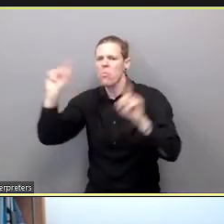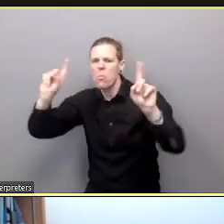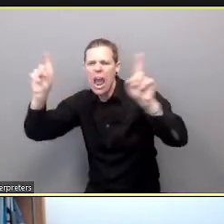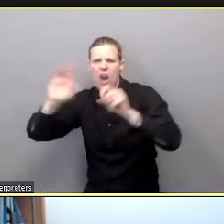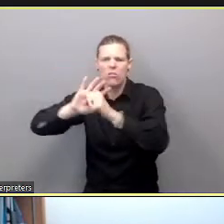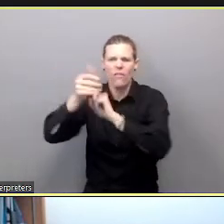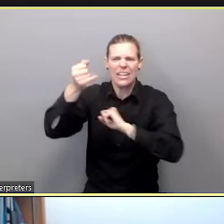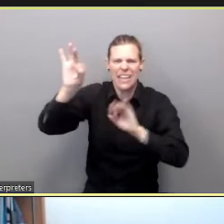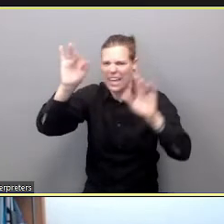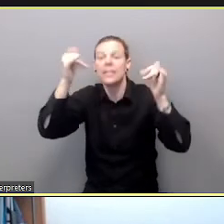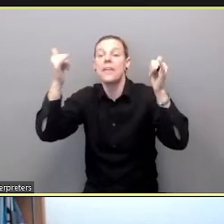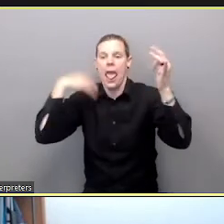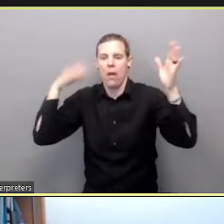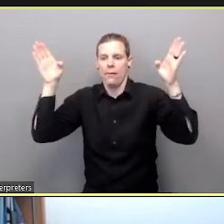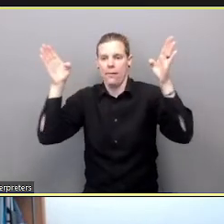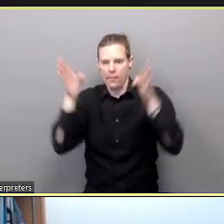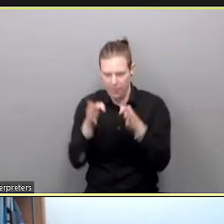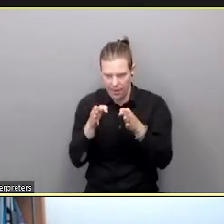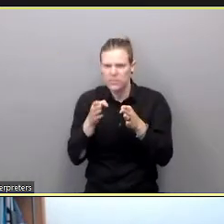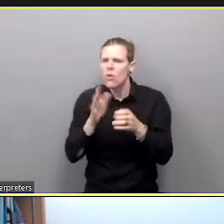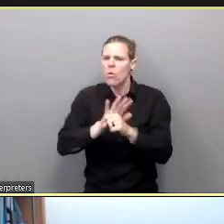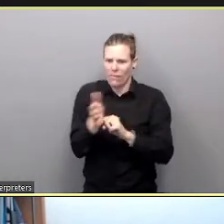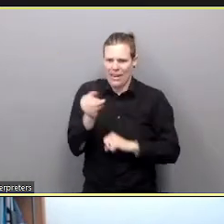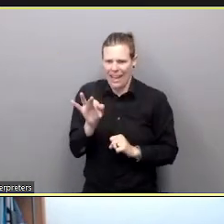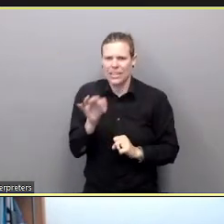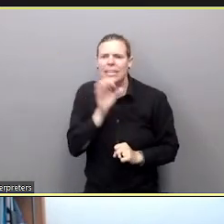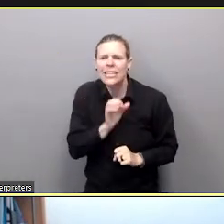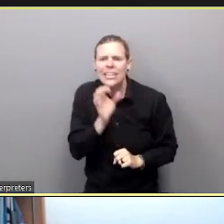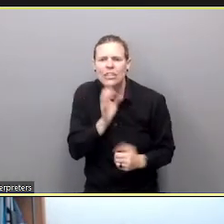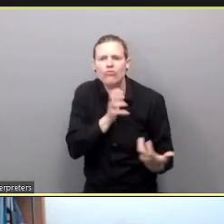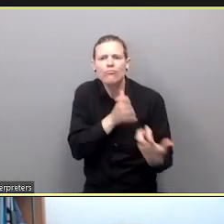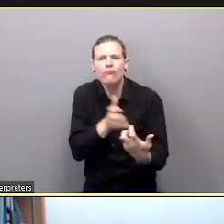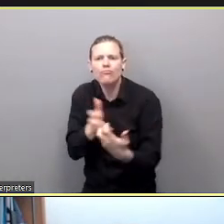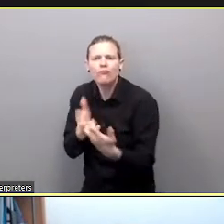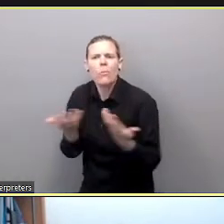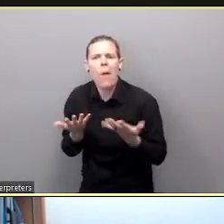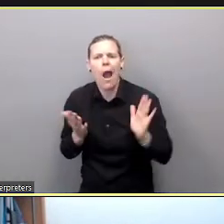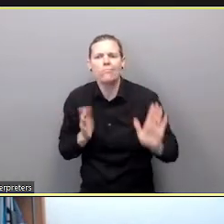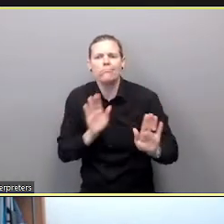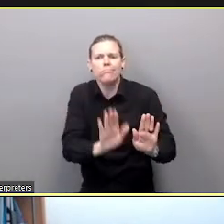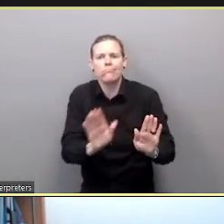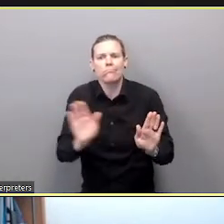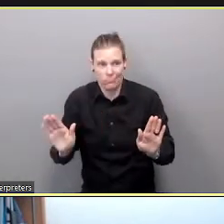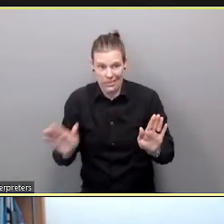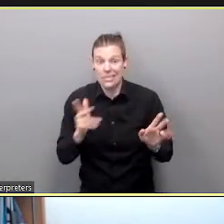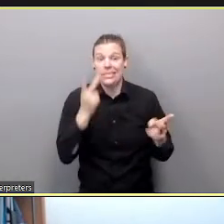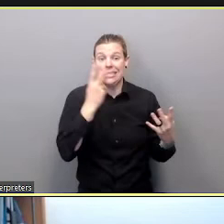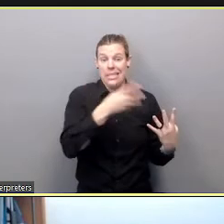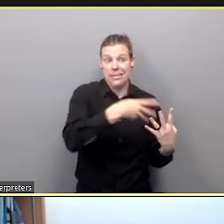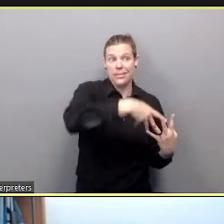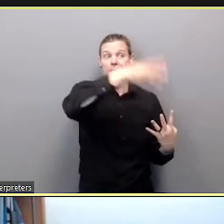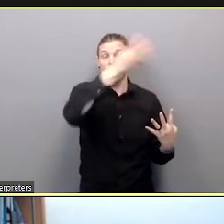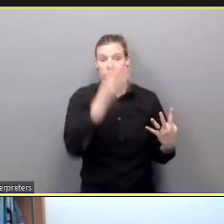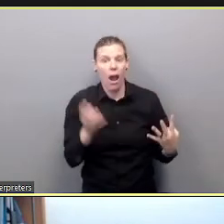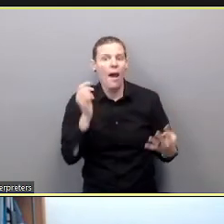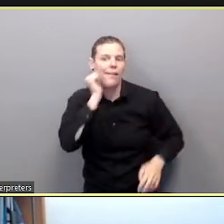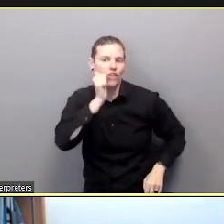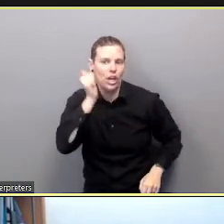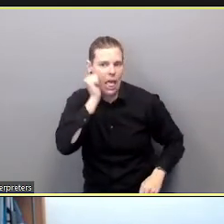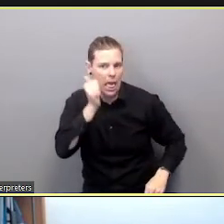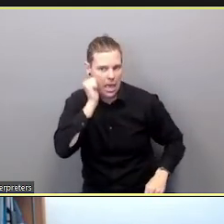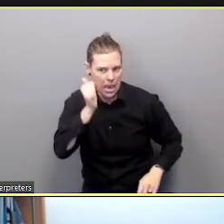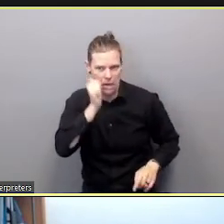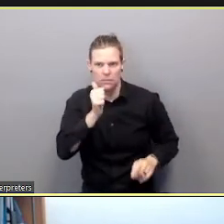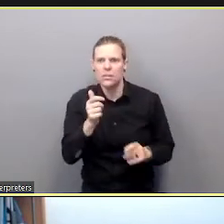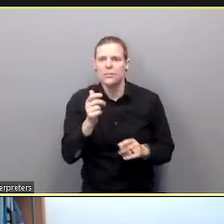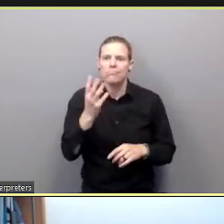age bands. And as you can see, so this is plotted out. This is the daily case rate broken down by age group